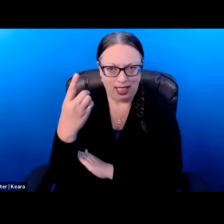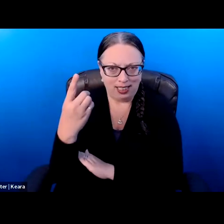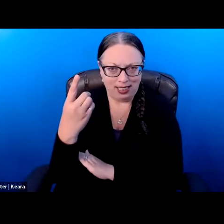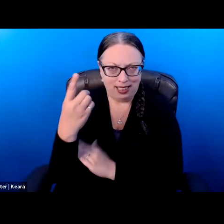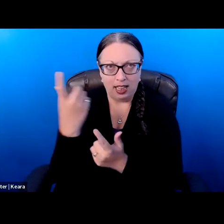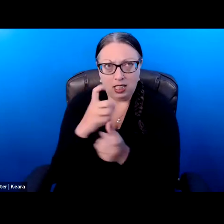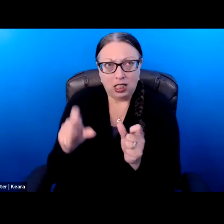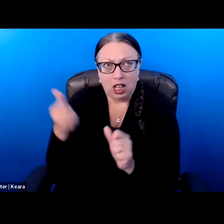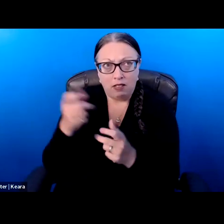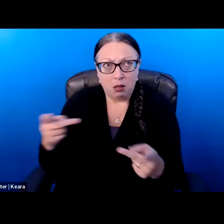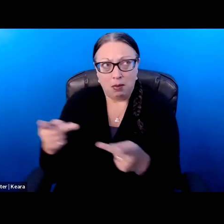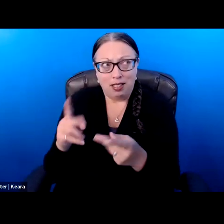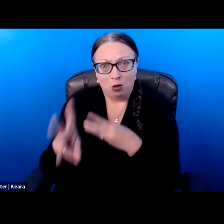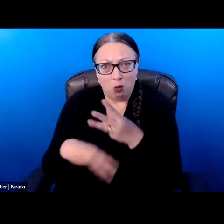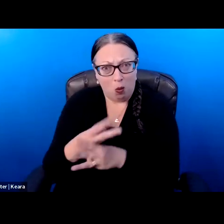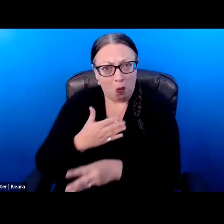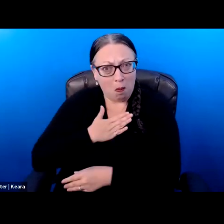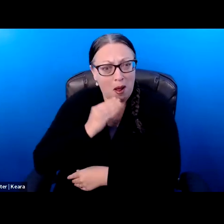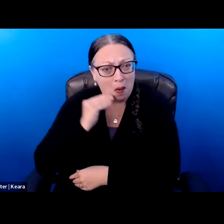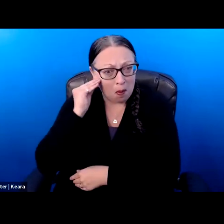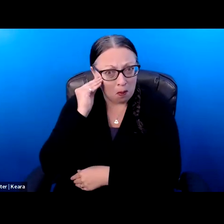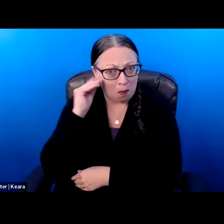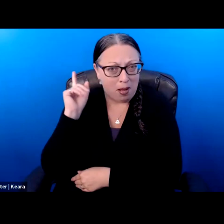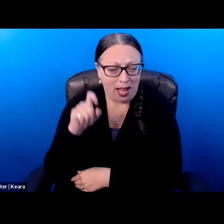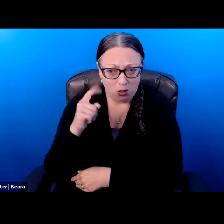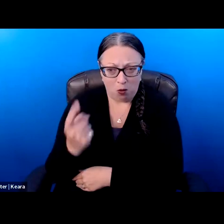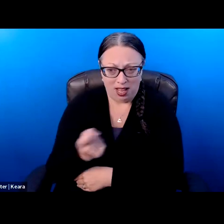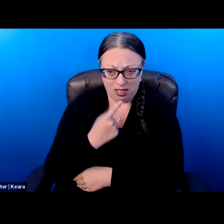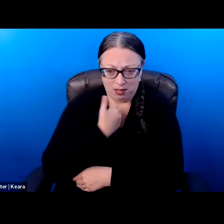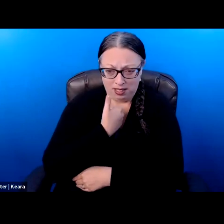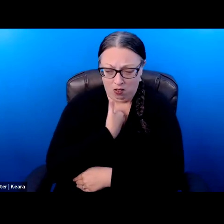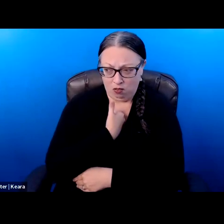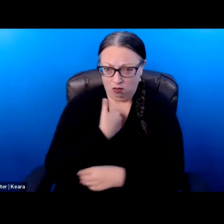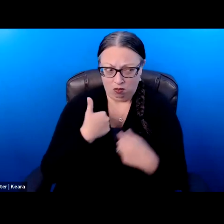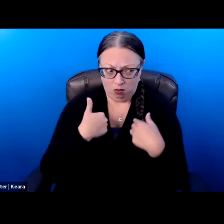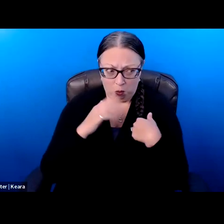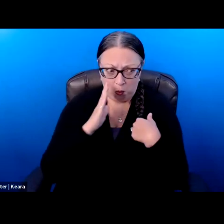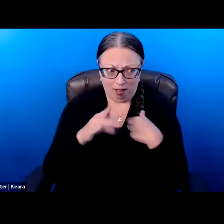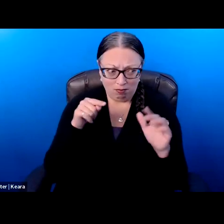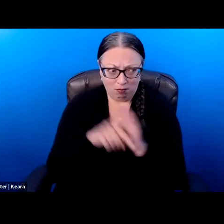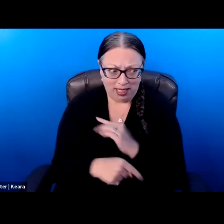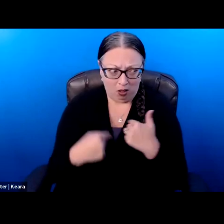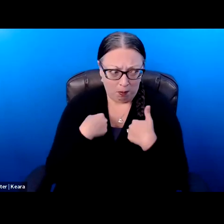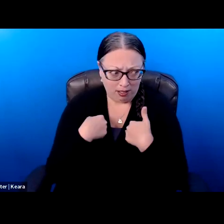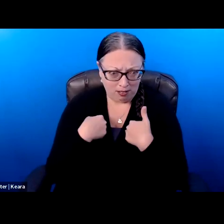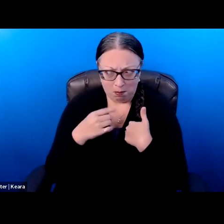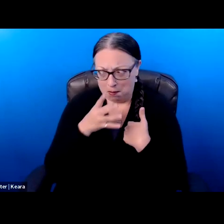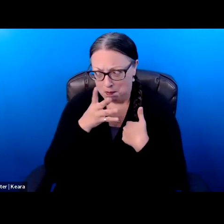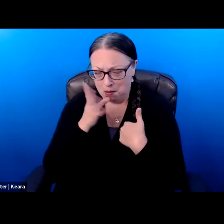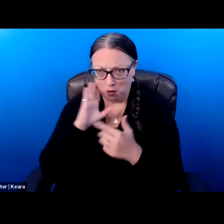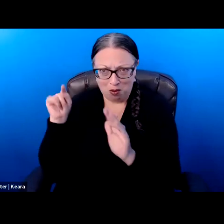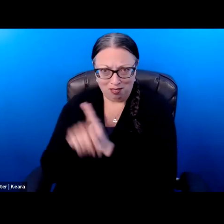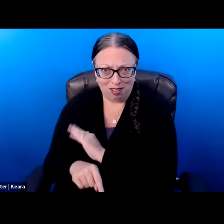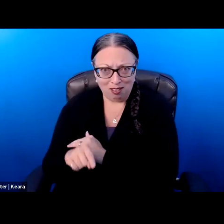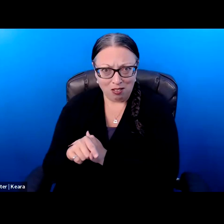I had to ask myself, am I gonna make it out of here? Are these people gonna do something to me? Is my mother gonna make it out of here? Is this